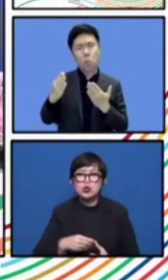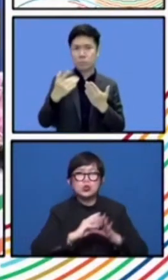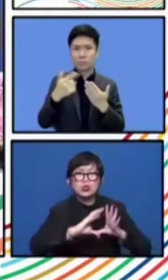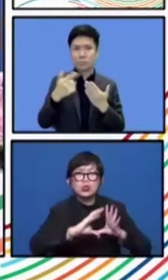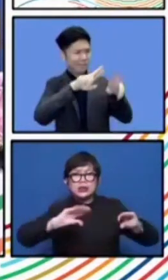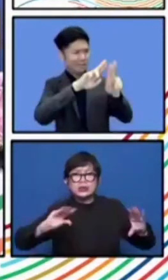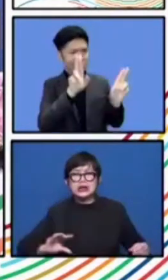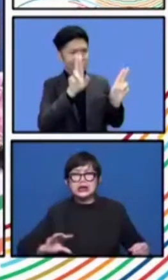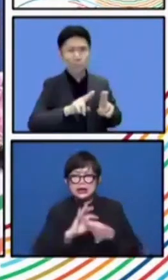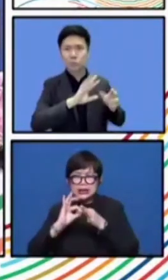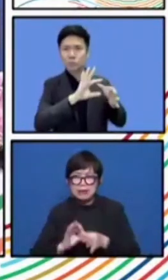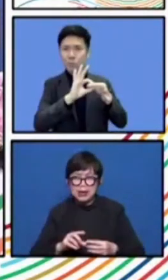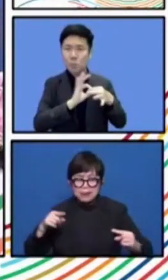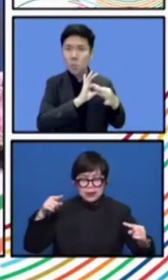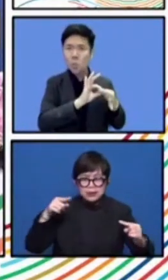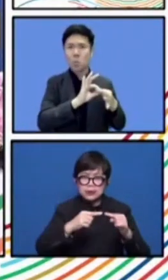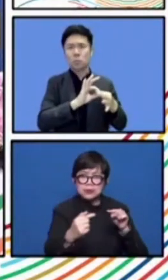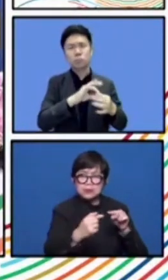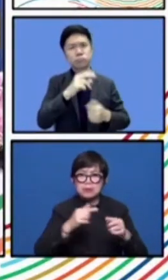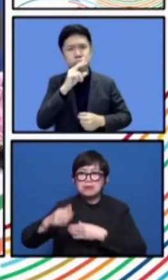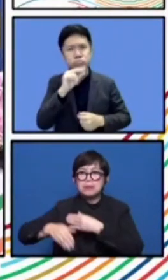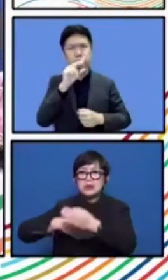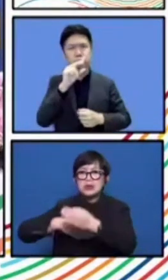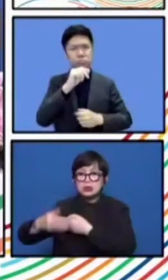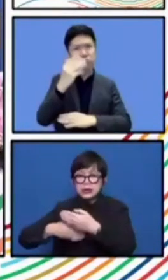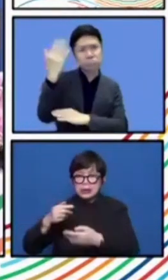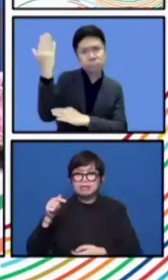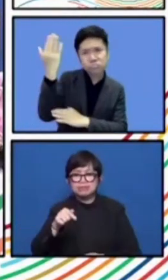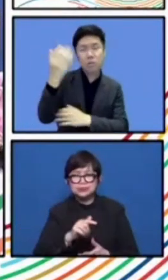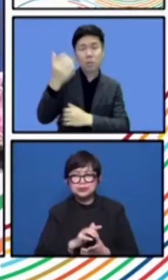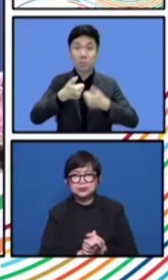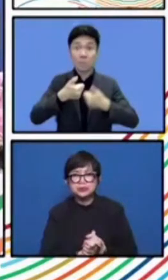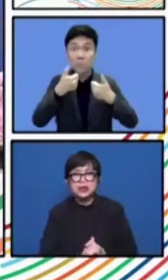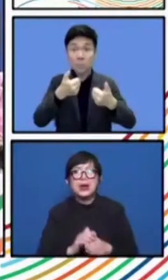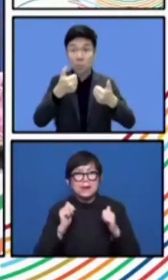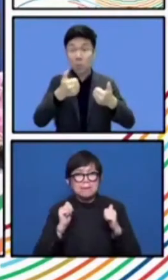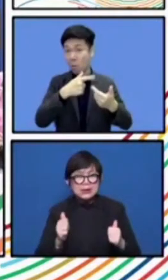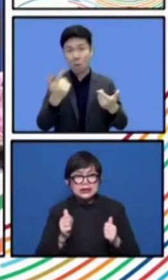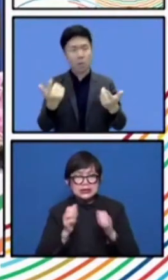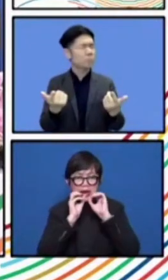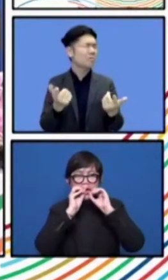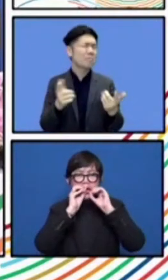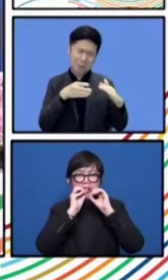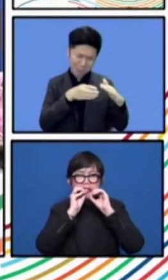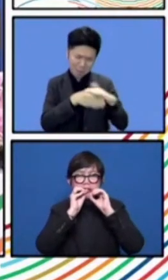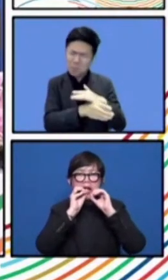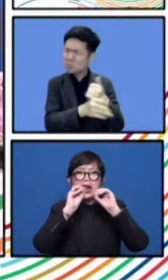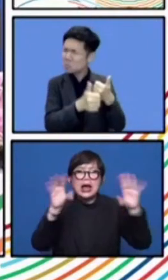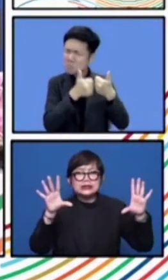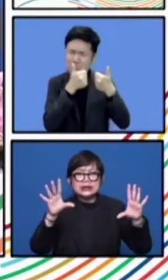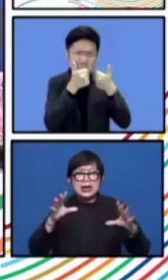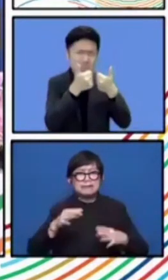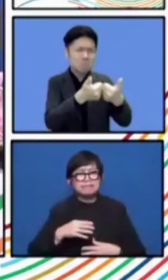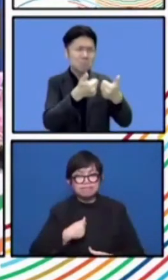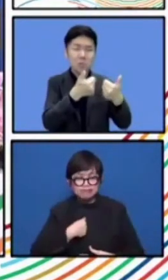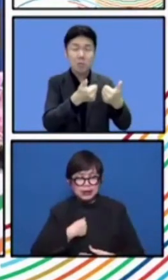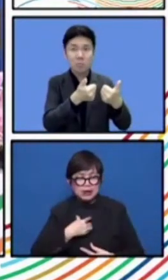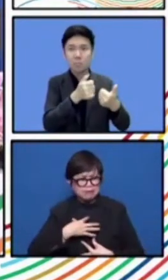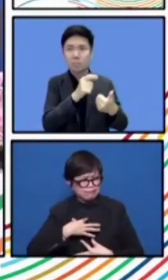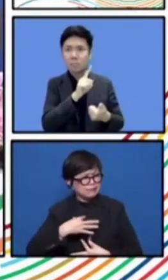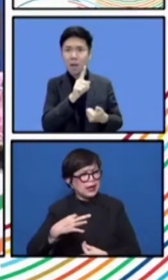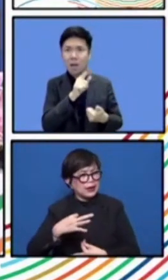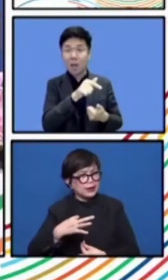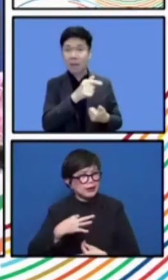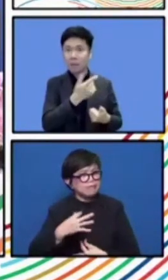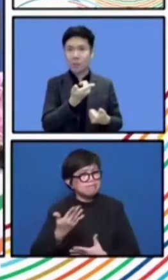eloquently and comfortably how they love accessibility and they don't tell you how they make a lot of money out of